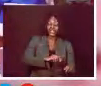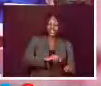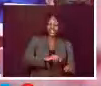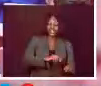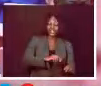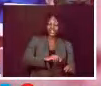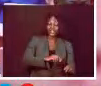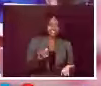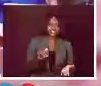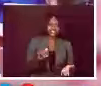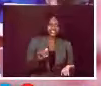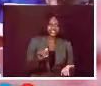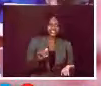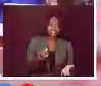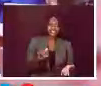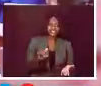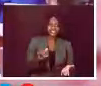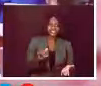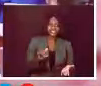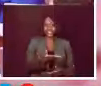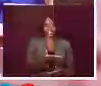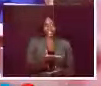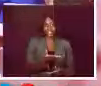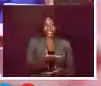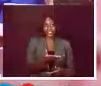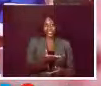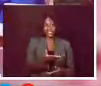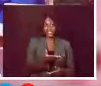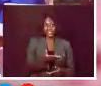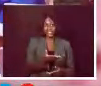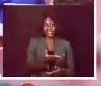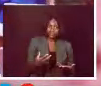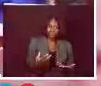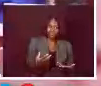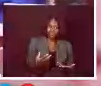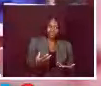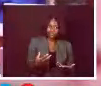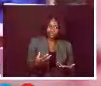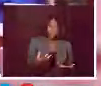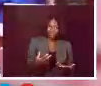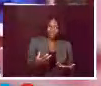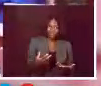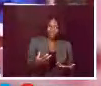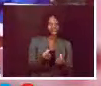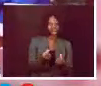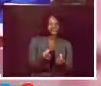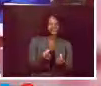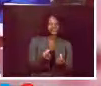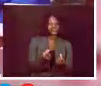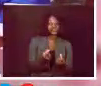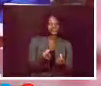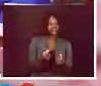that's what we have. When this thing becomes a problem, what our rules allows us to do is to vote on